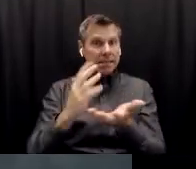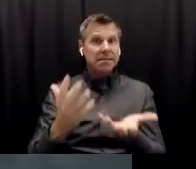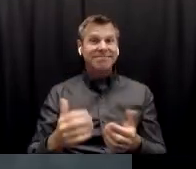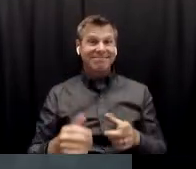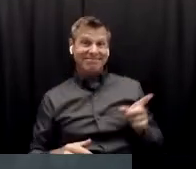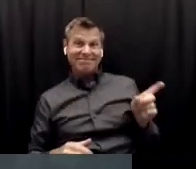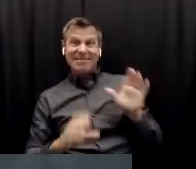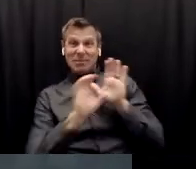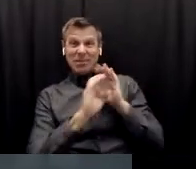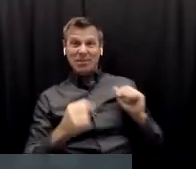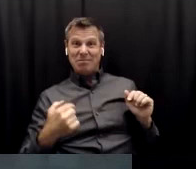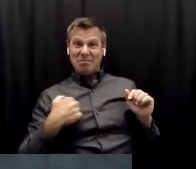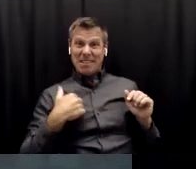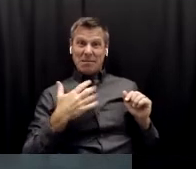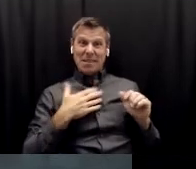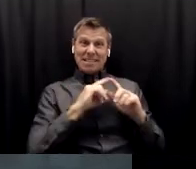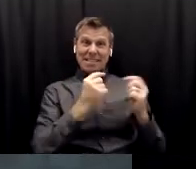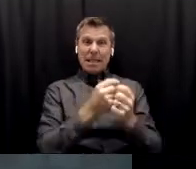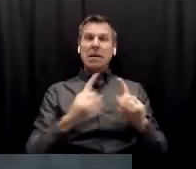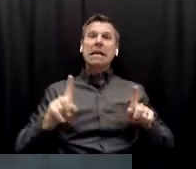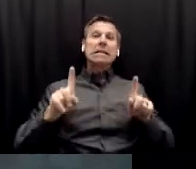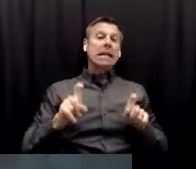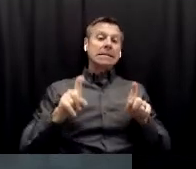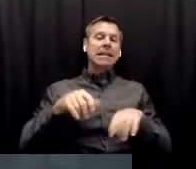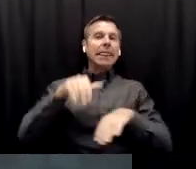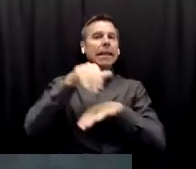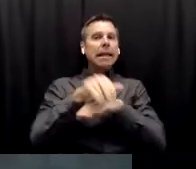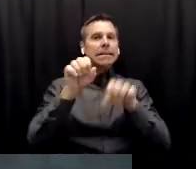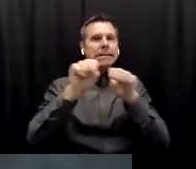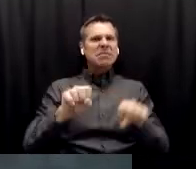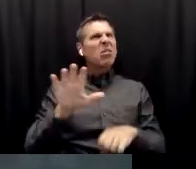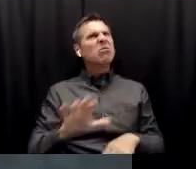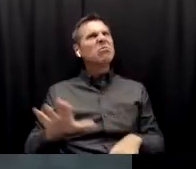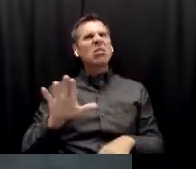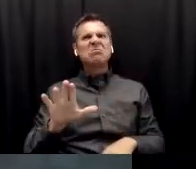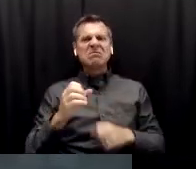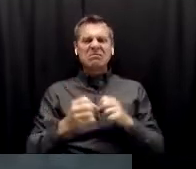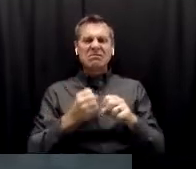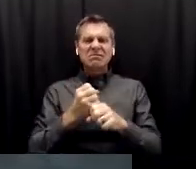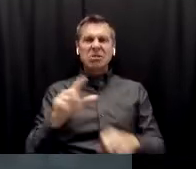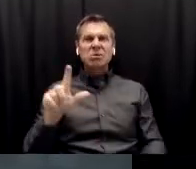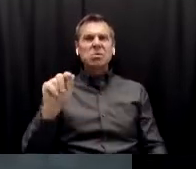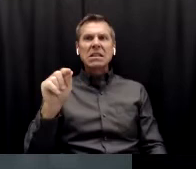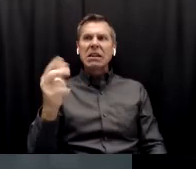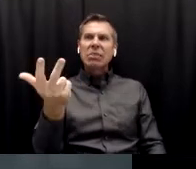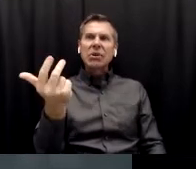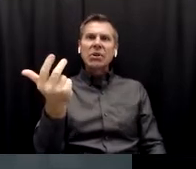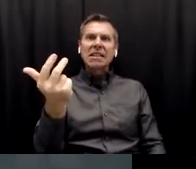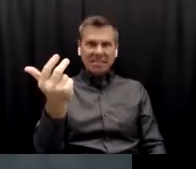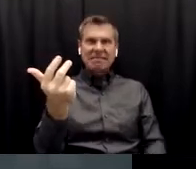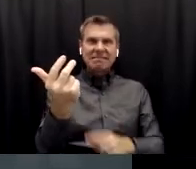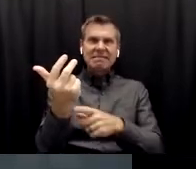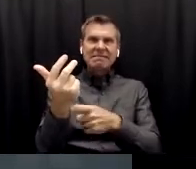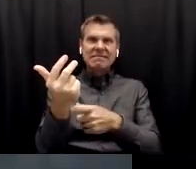some testing of our night system. I think this was circa 2013, actually, so about 7 years ago. We